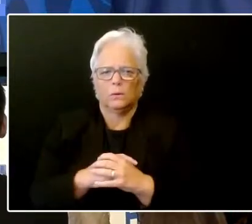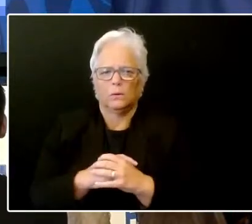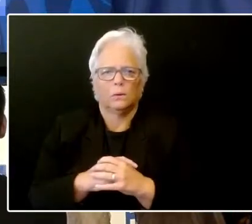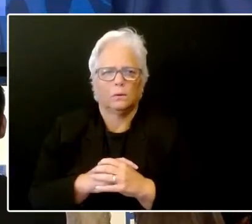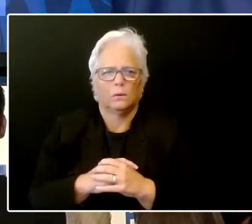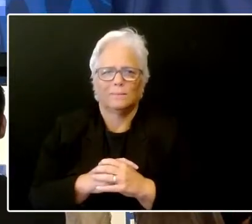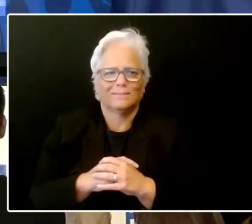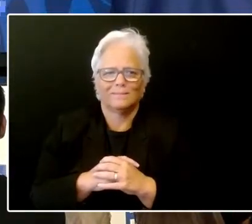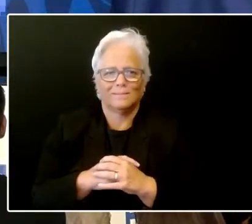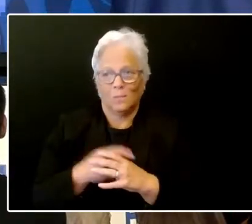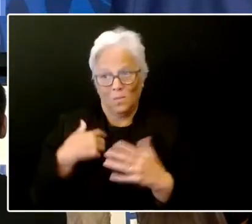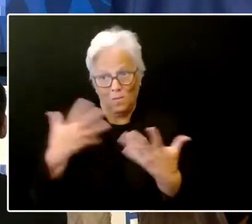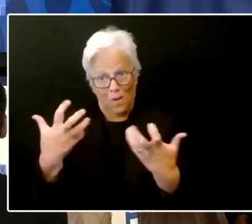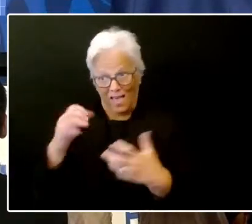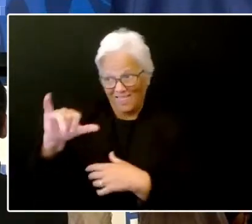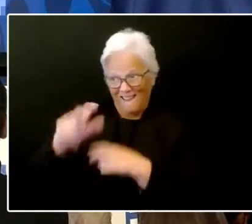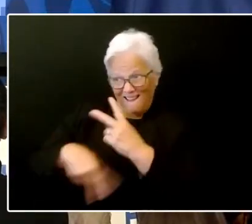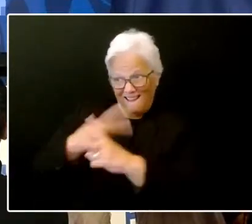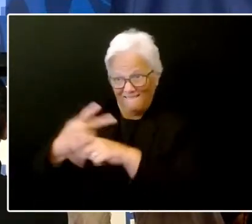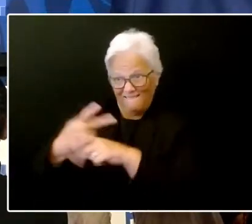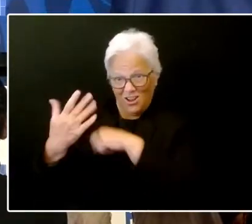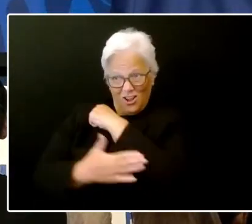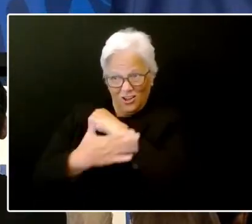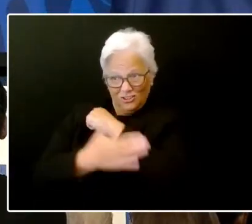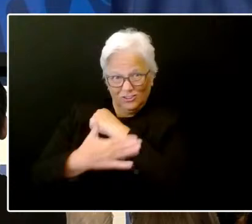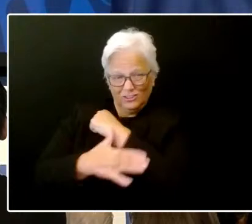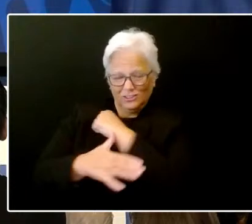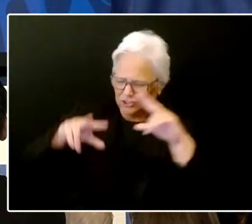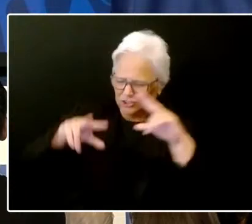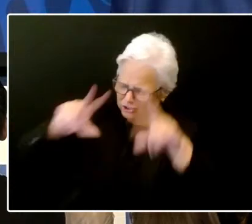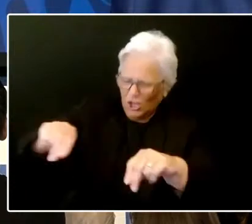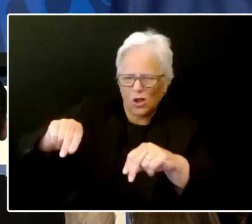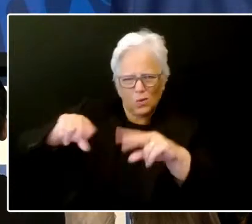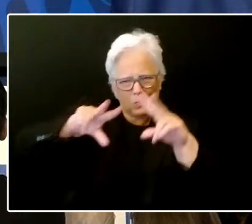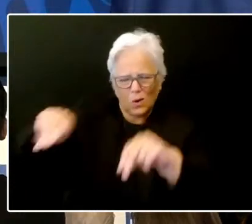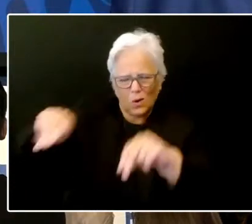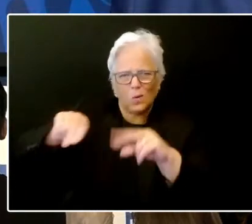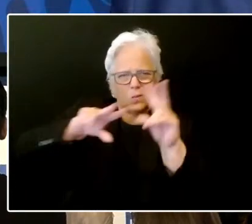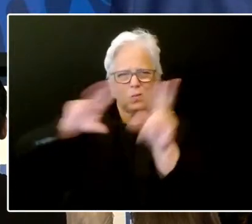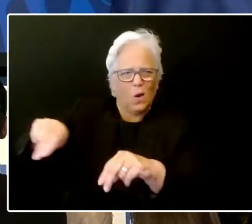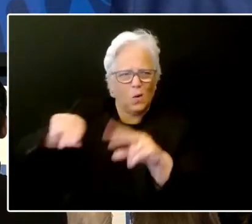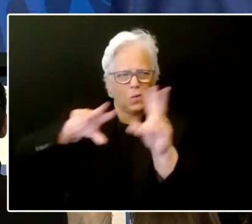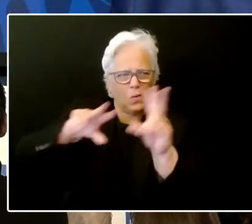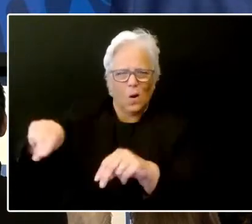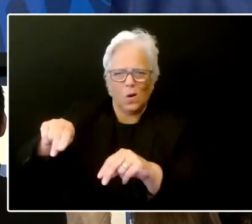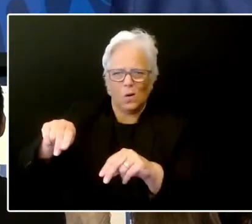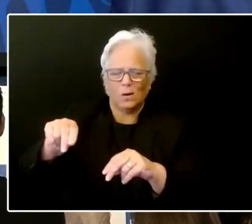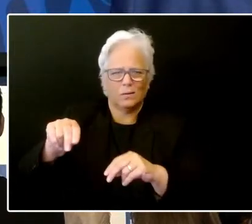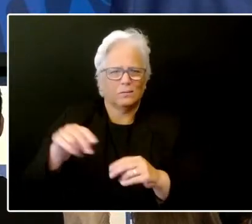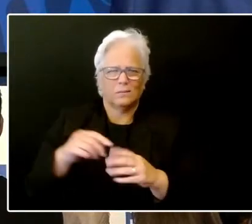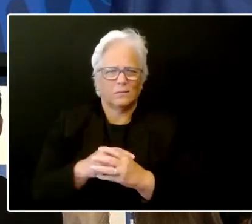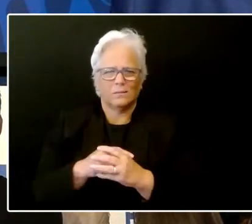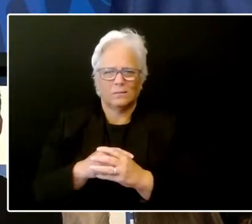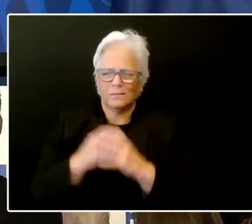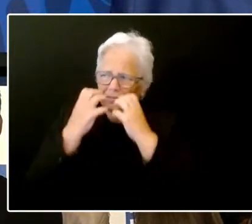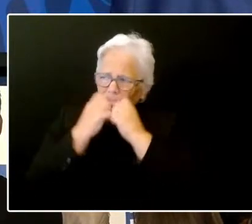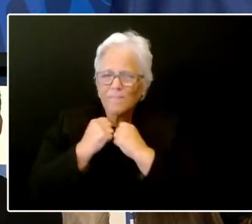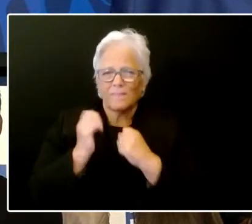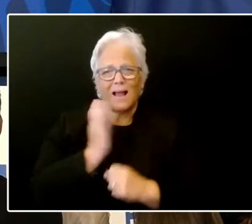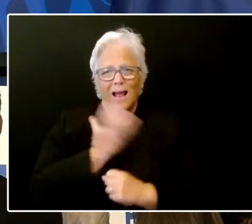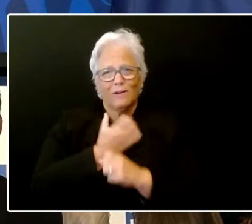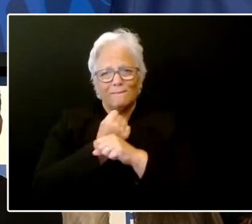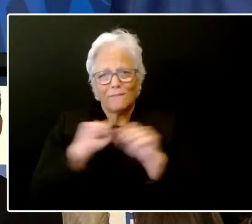And here's the thing, and I say this to a group of people who already know this. We each have the power.